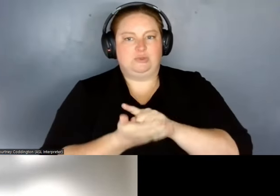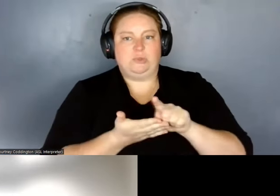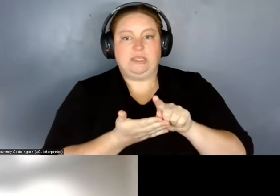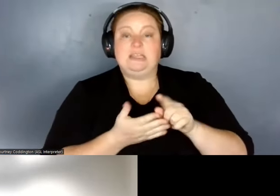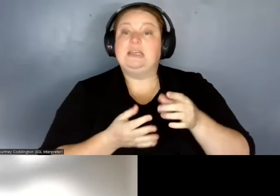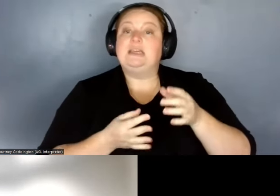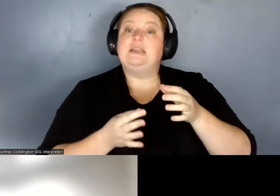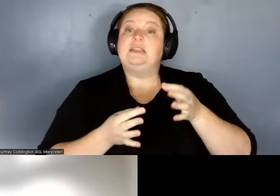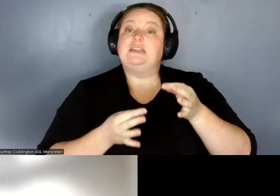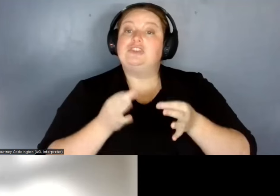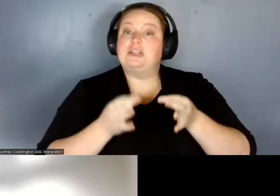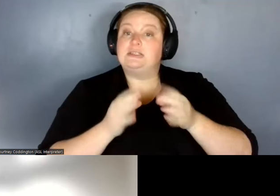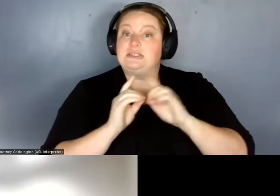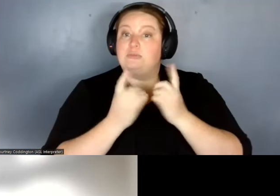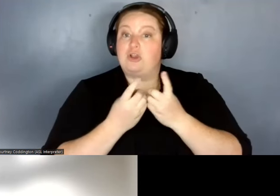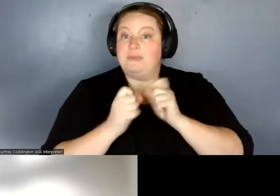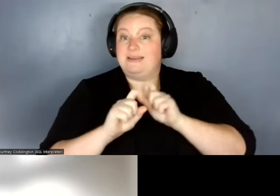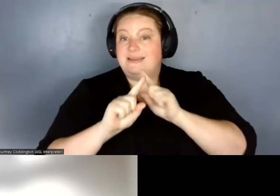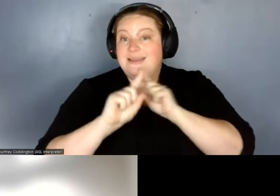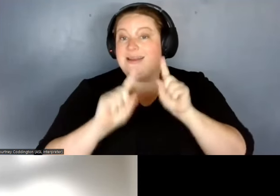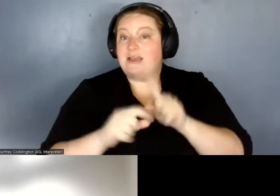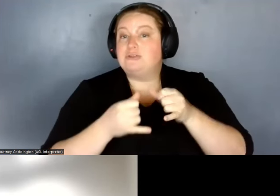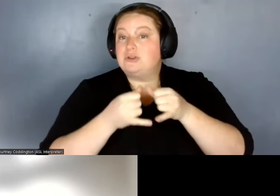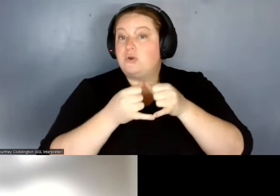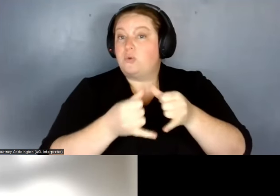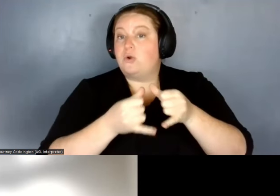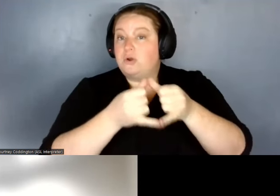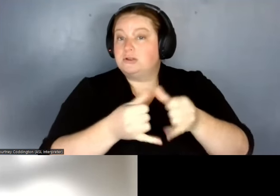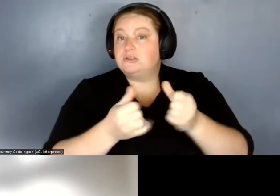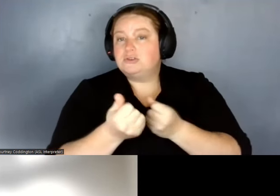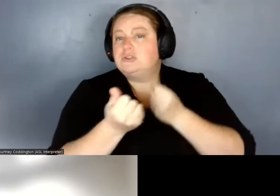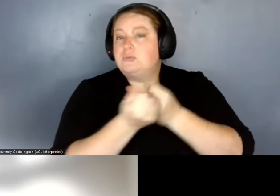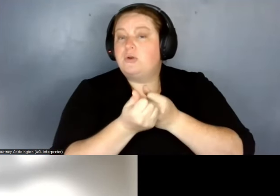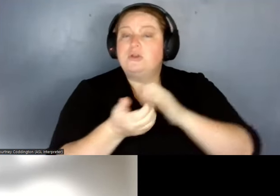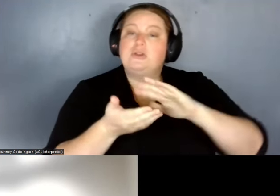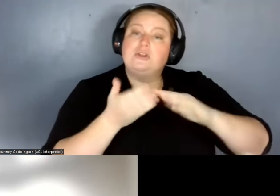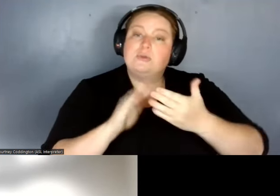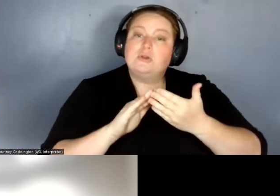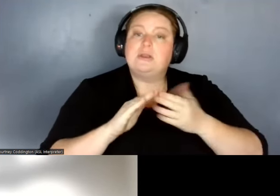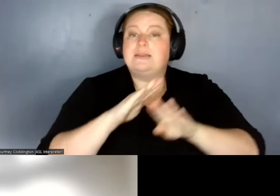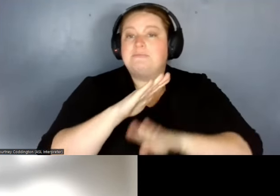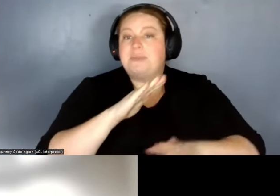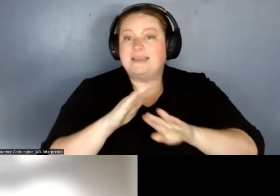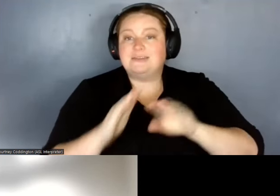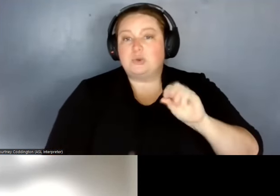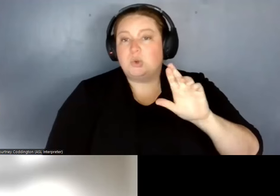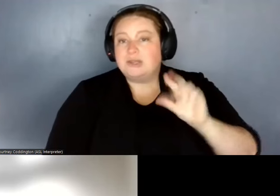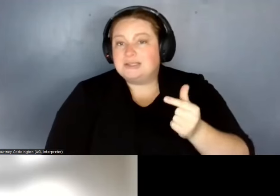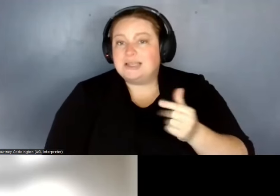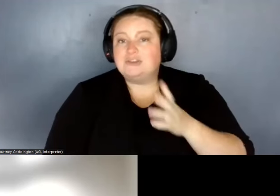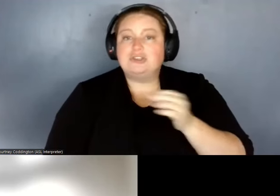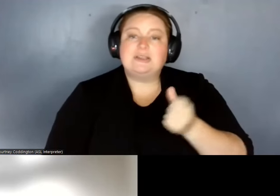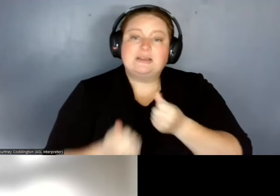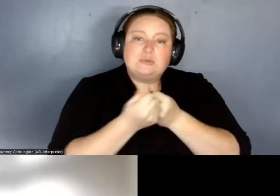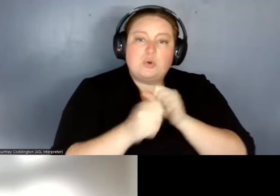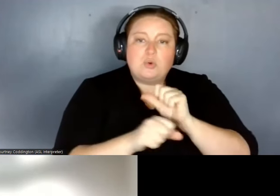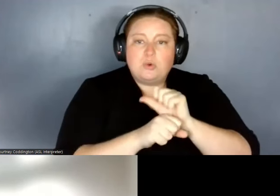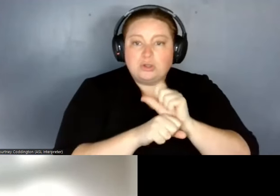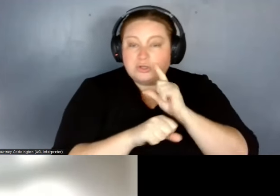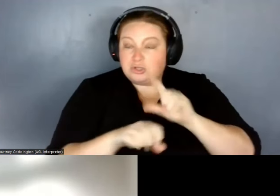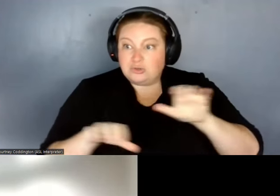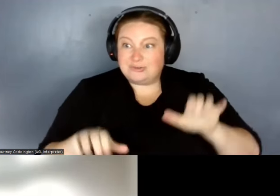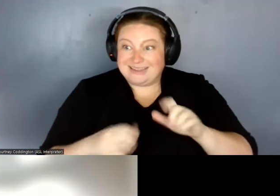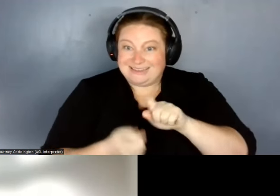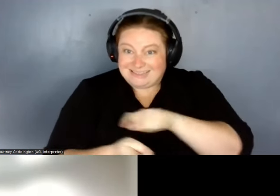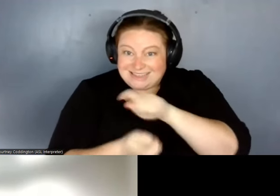announced awards to support community-based organizations and civil rights groups to do exactly the kind of hate crimes